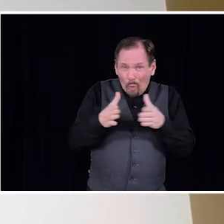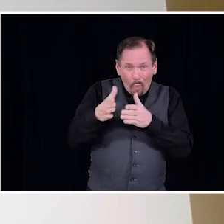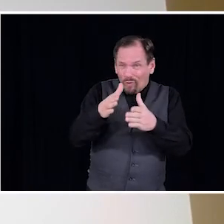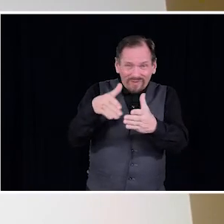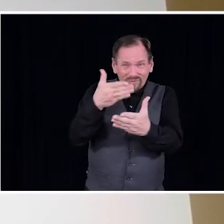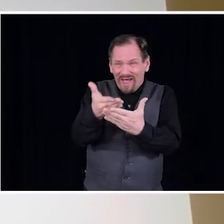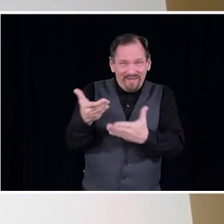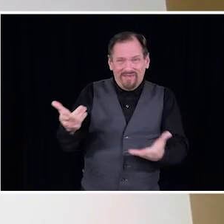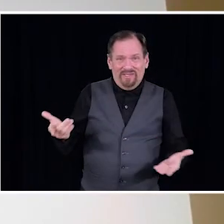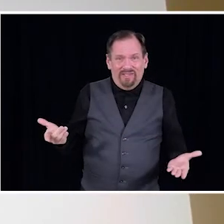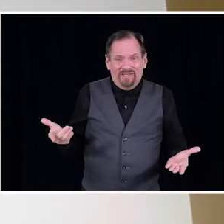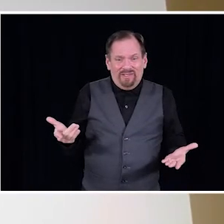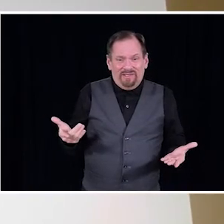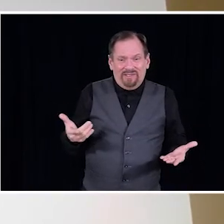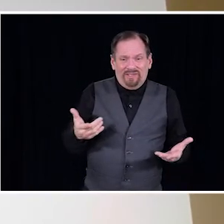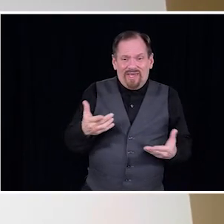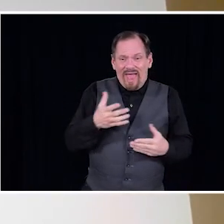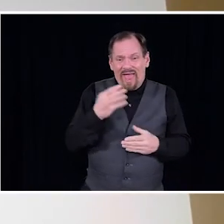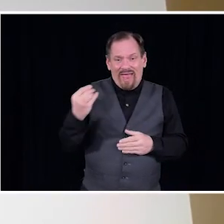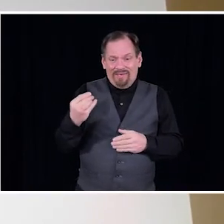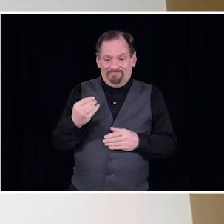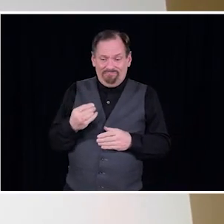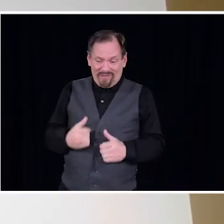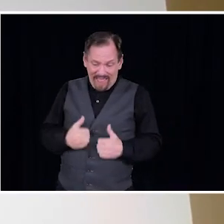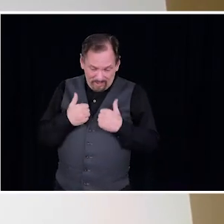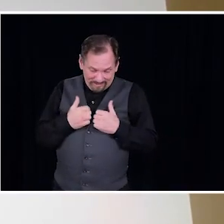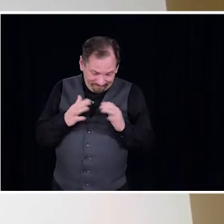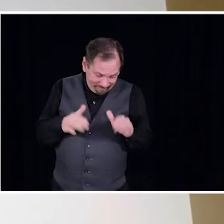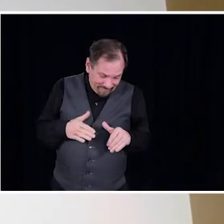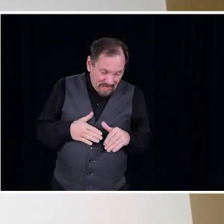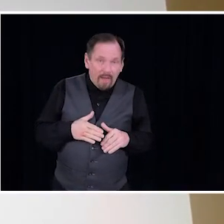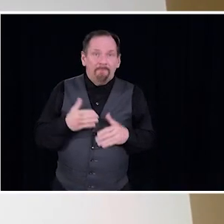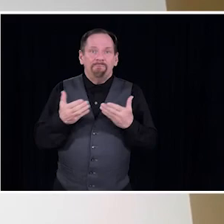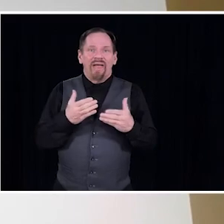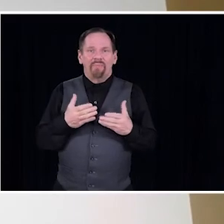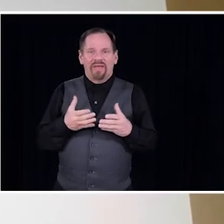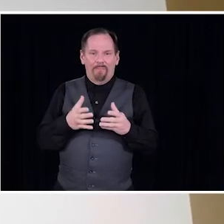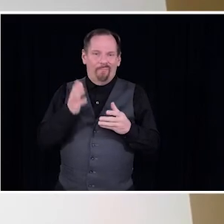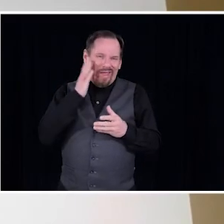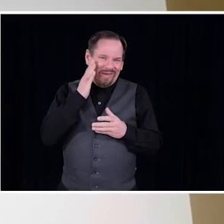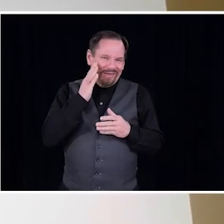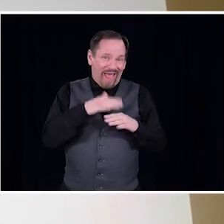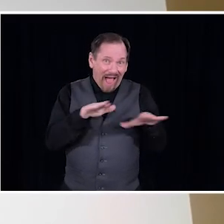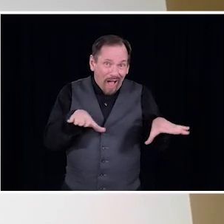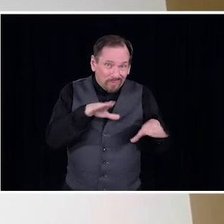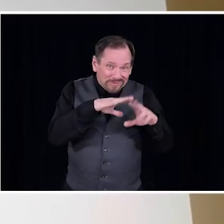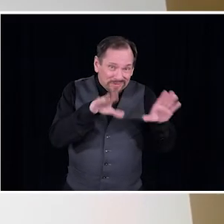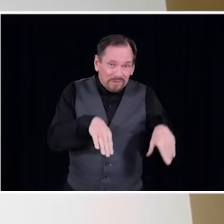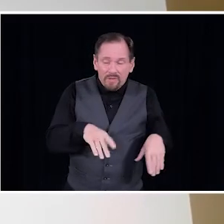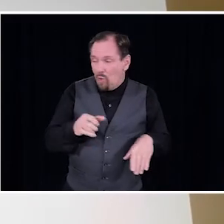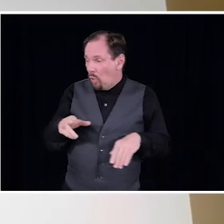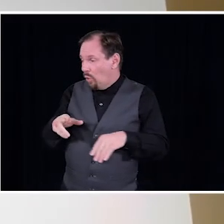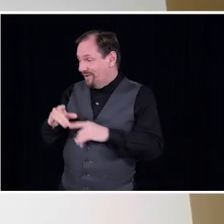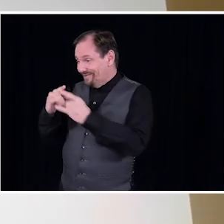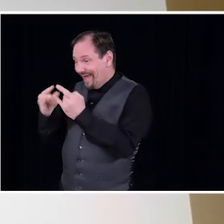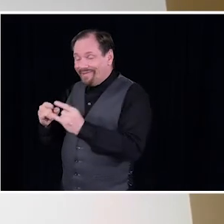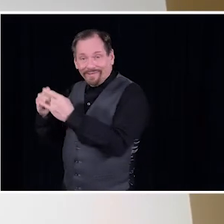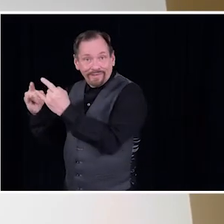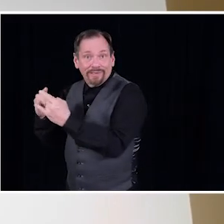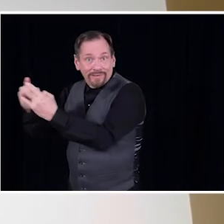where accommodations were often a tent in the wilderness, or a mattress in someone's home was a challenge. But all